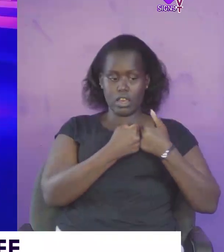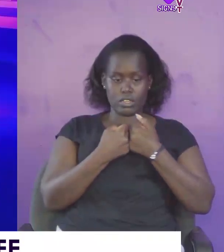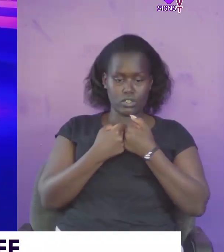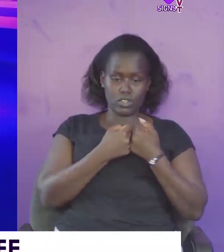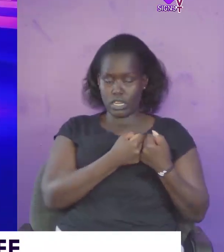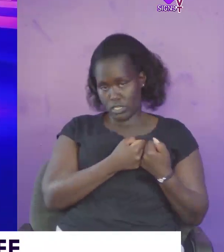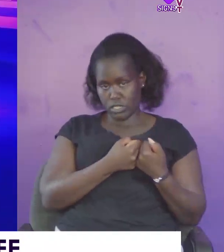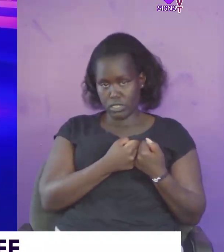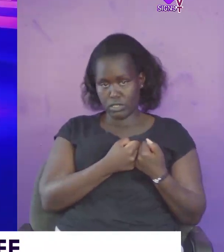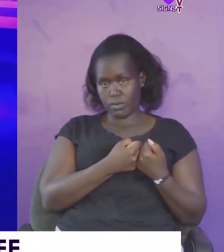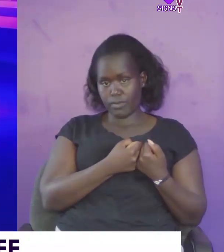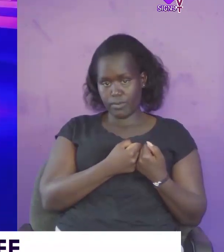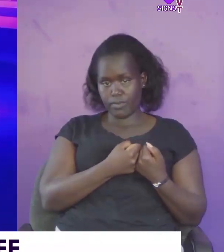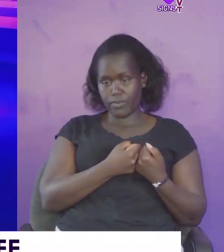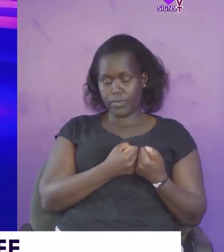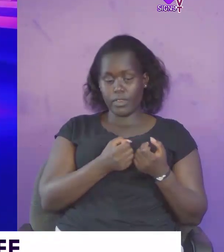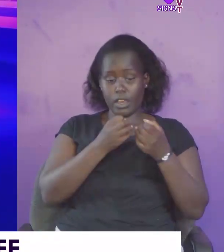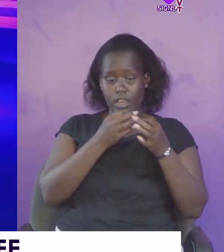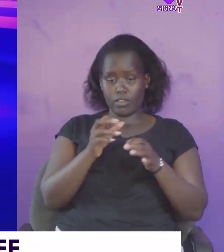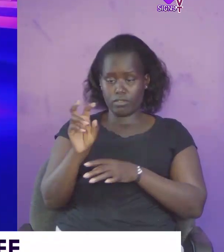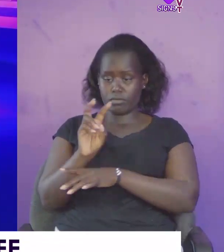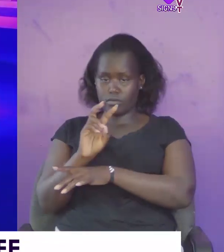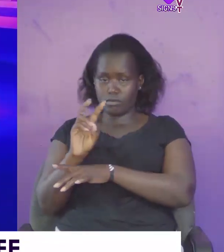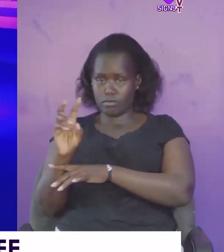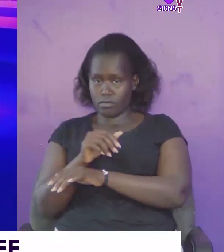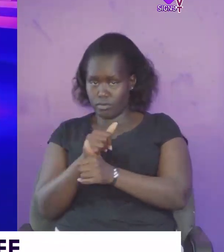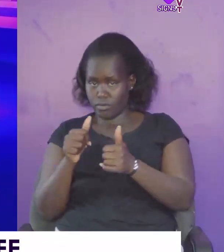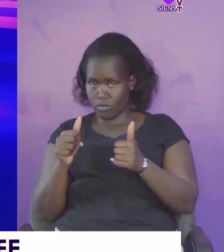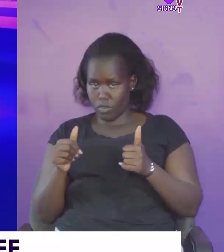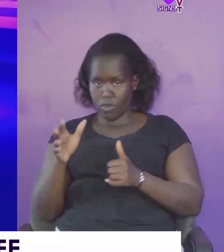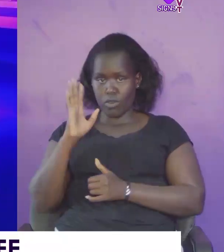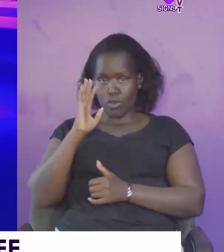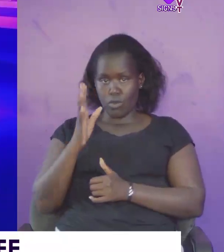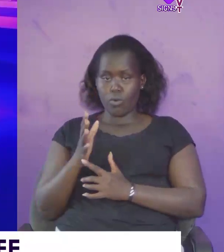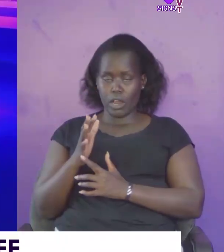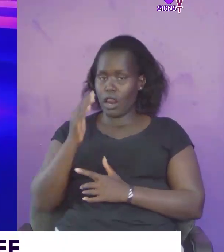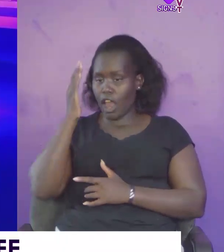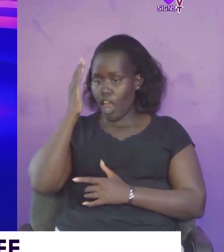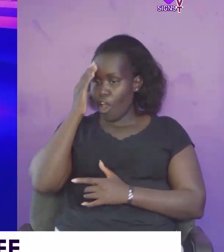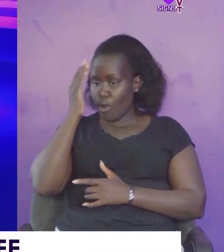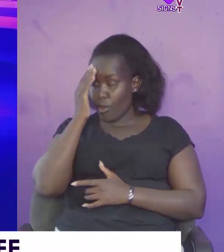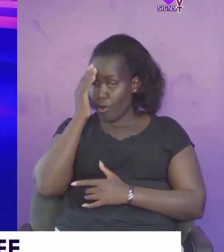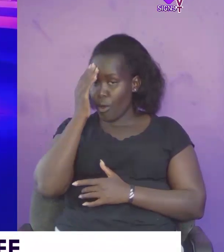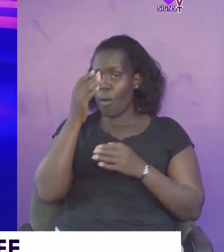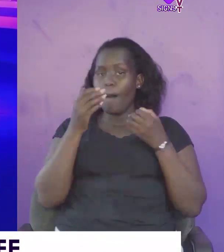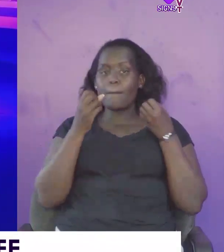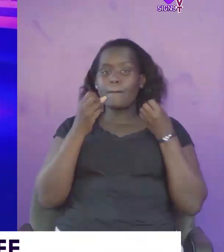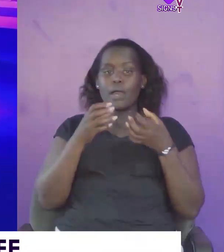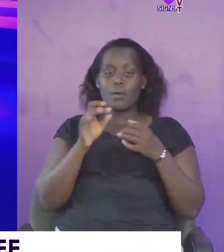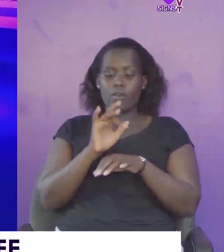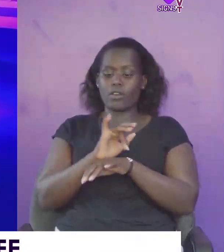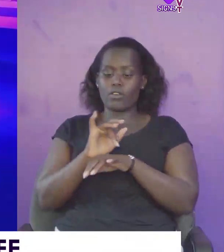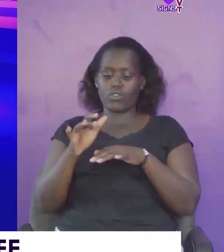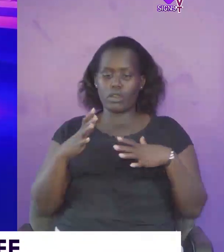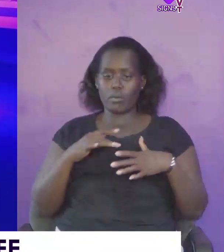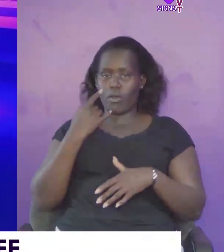And, if you can, if you observe keenly, you will realize that, most of the affected people are the